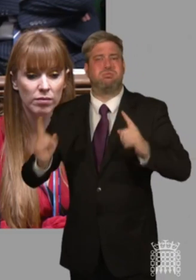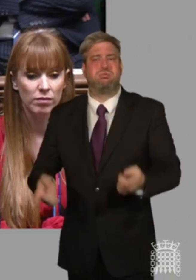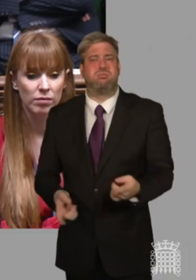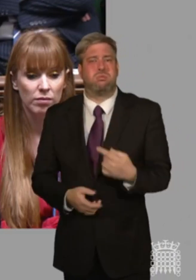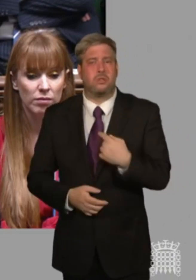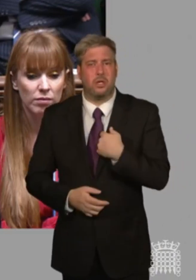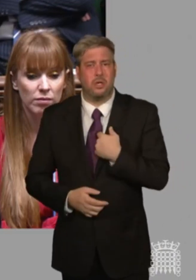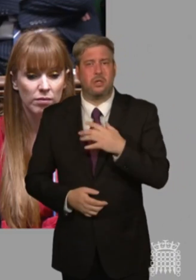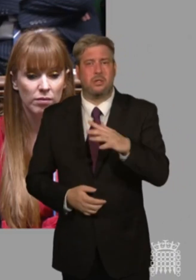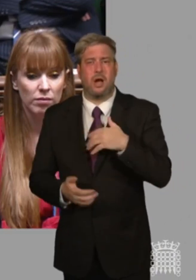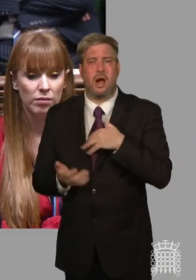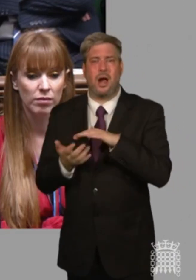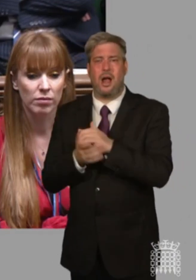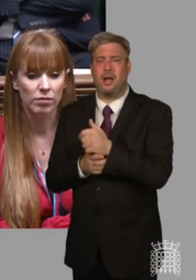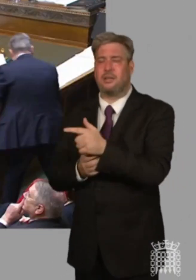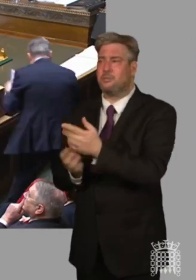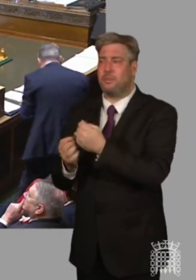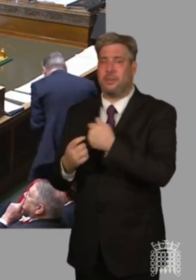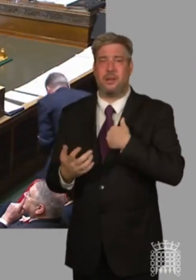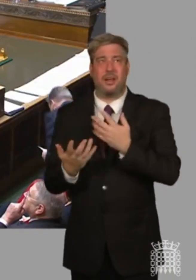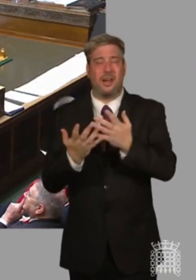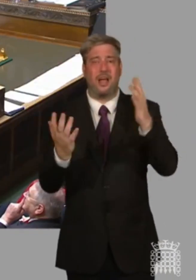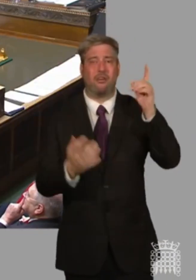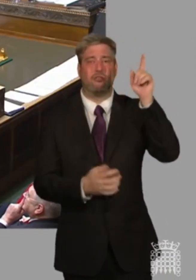he didn't bet £1,000 on it?